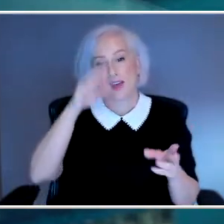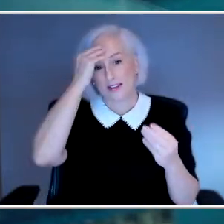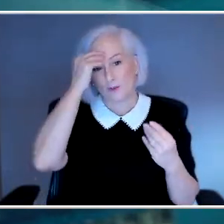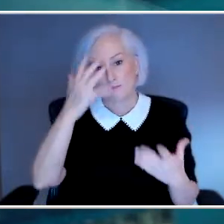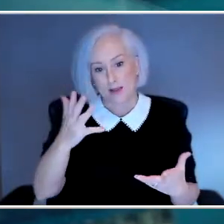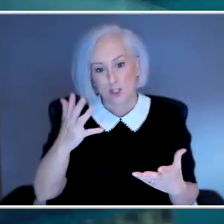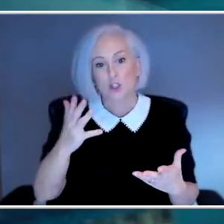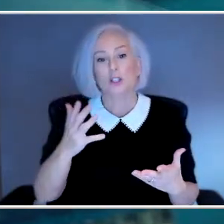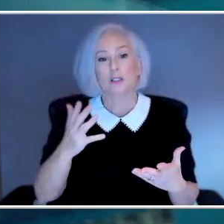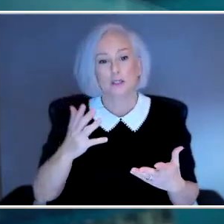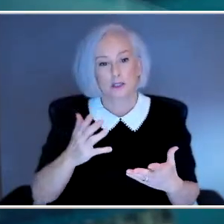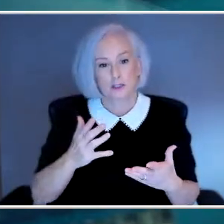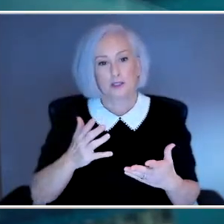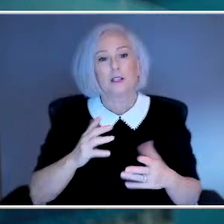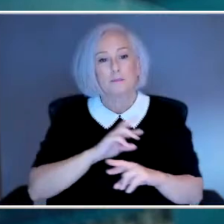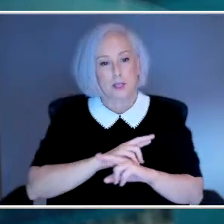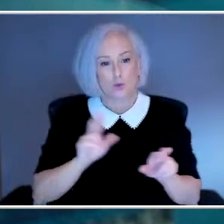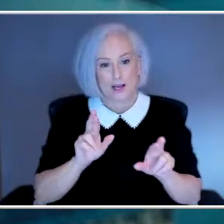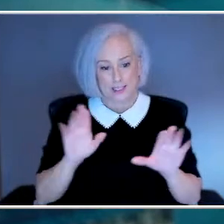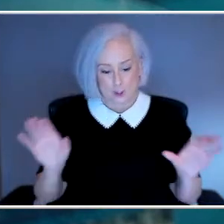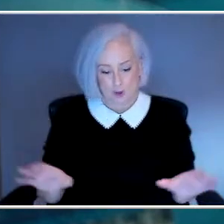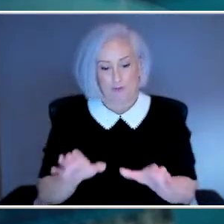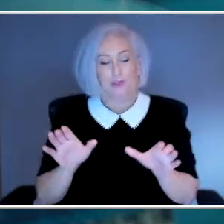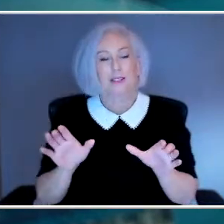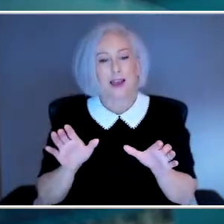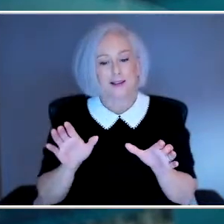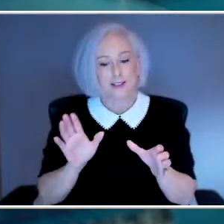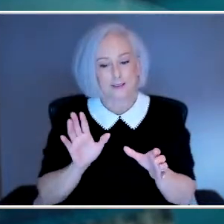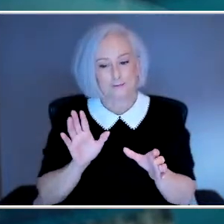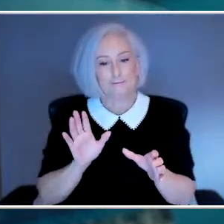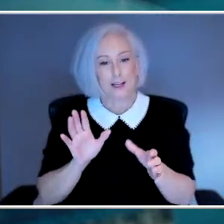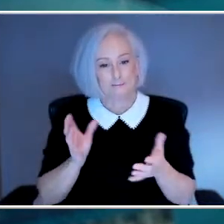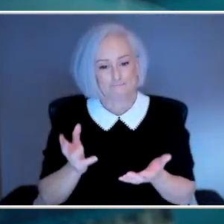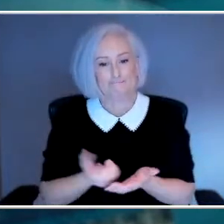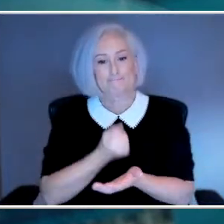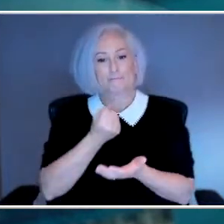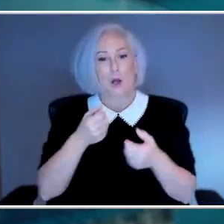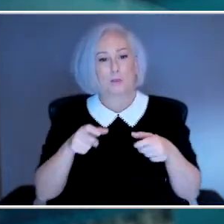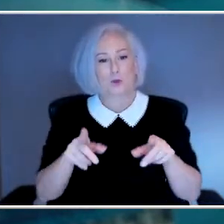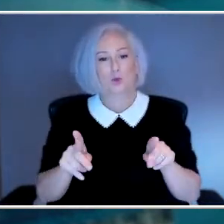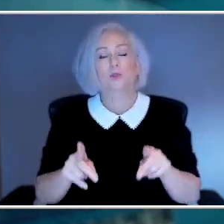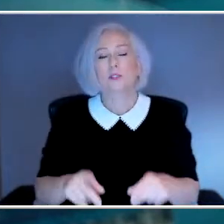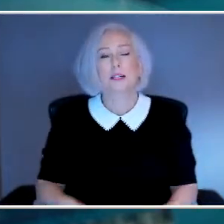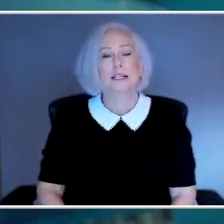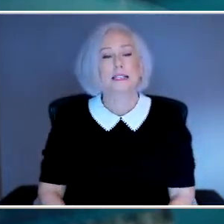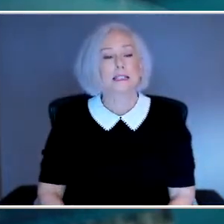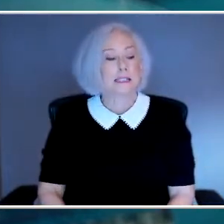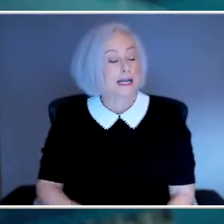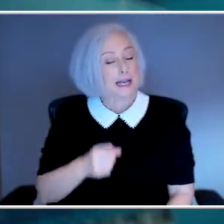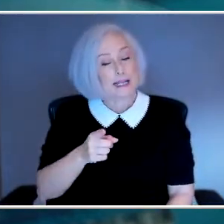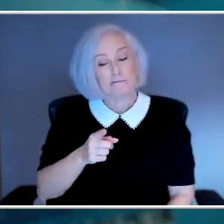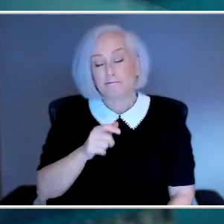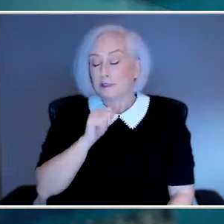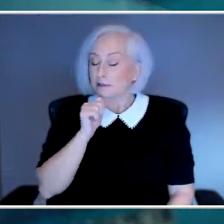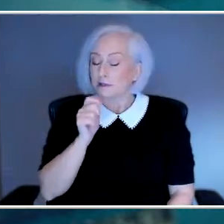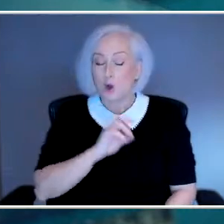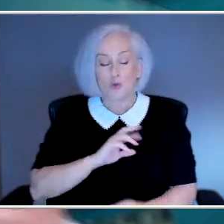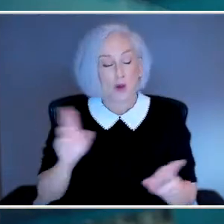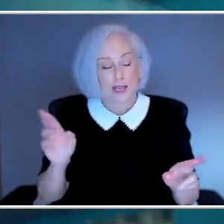it's there. And if someone is not quite ready for that, again, along the way, we can provide education and help in that decision-making